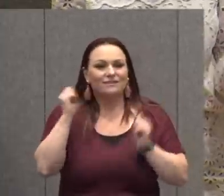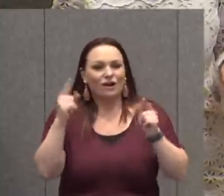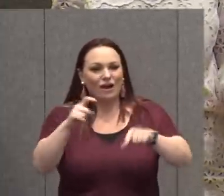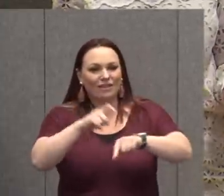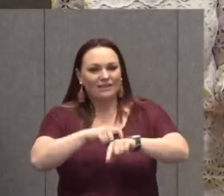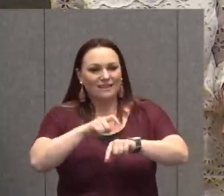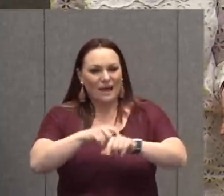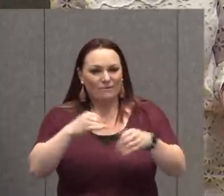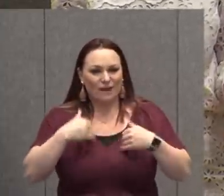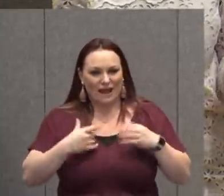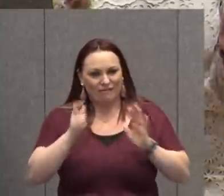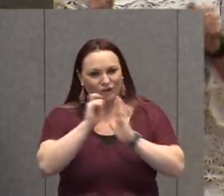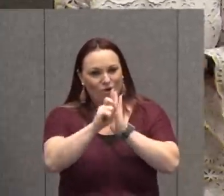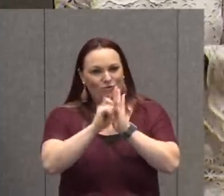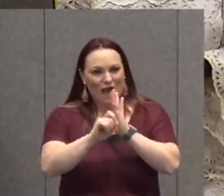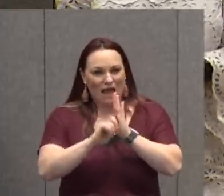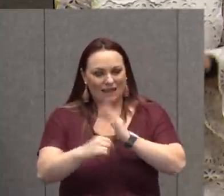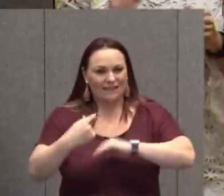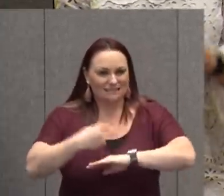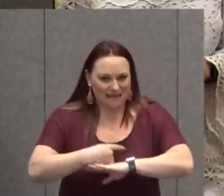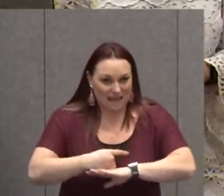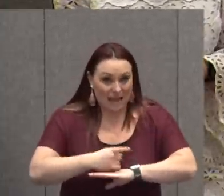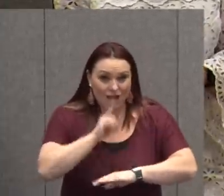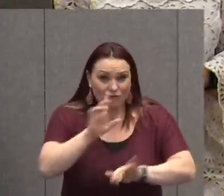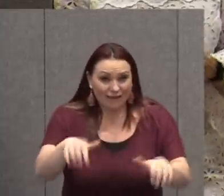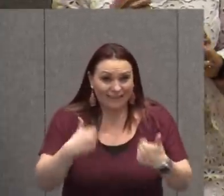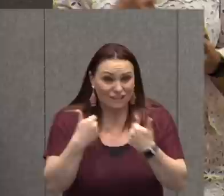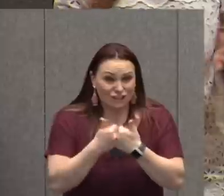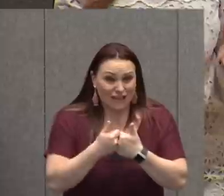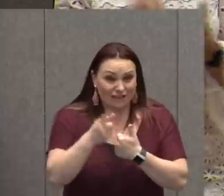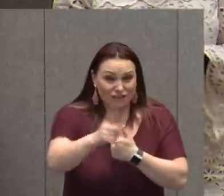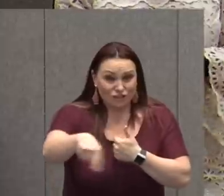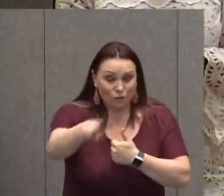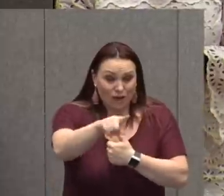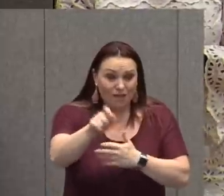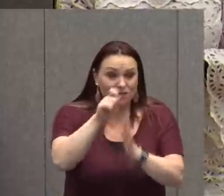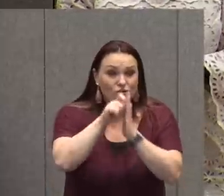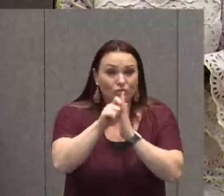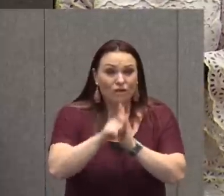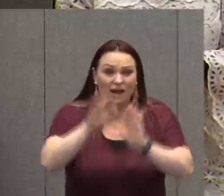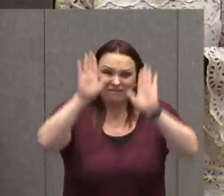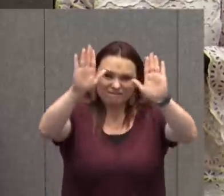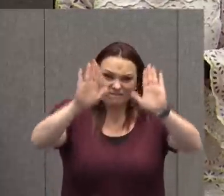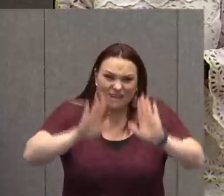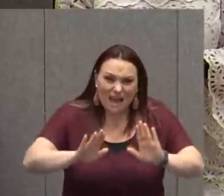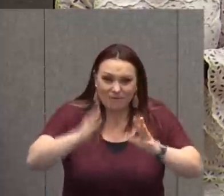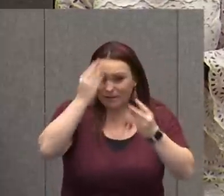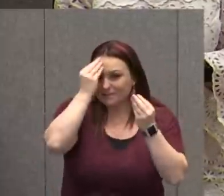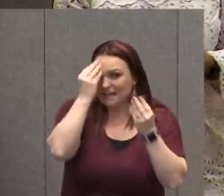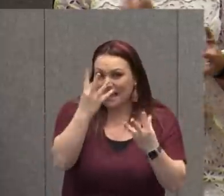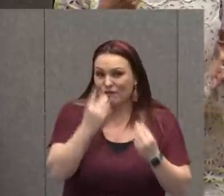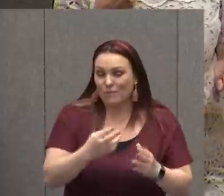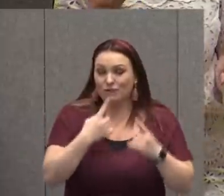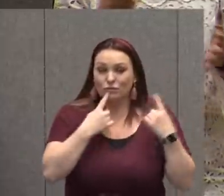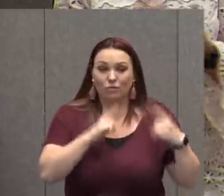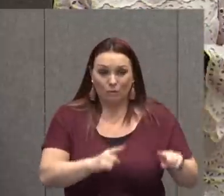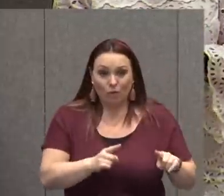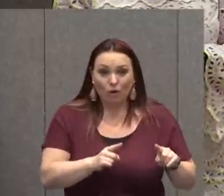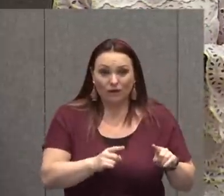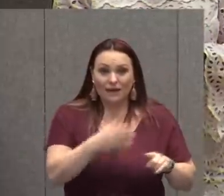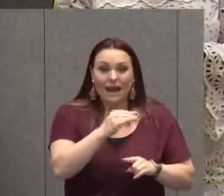for writing today. I really challenge you to write a fabulous informational report